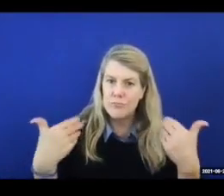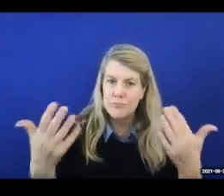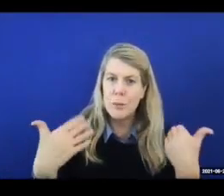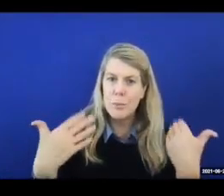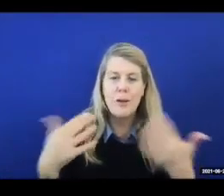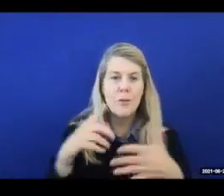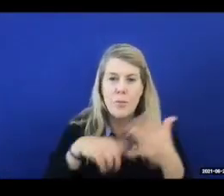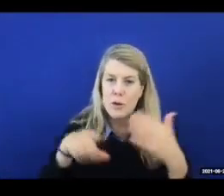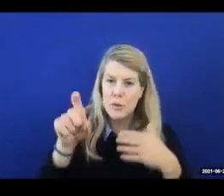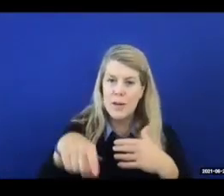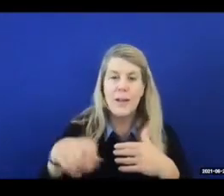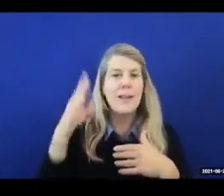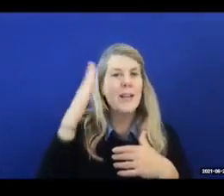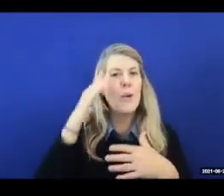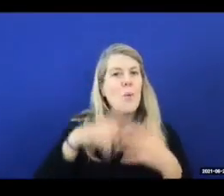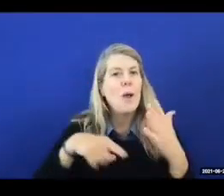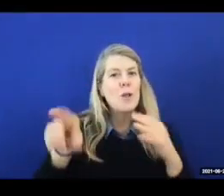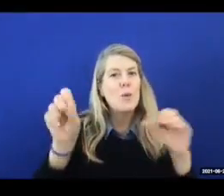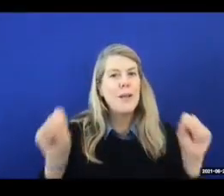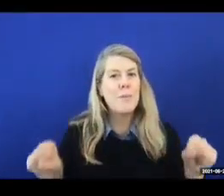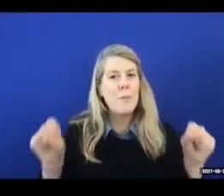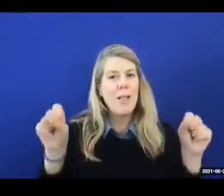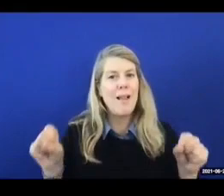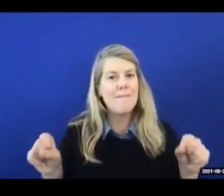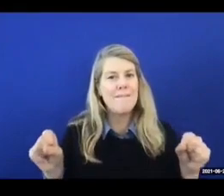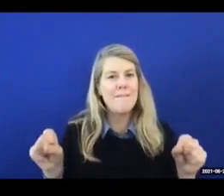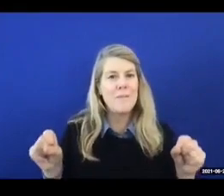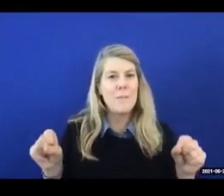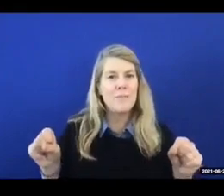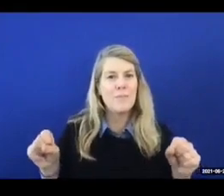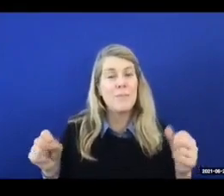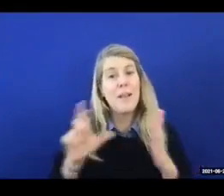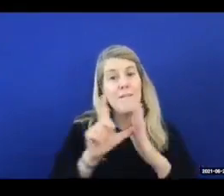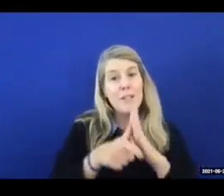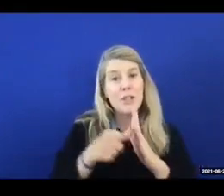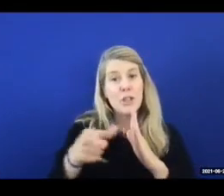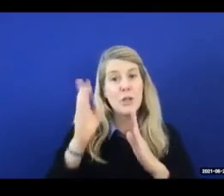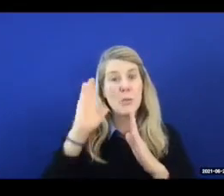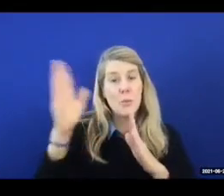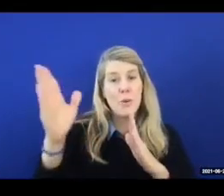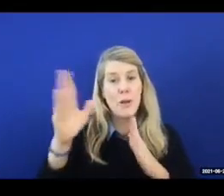know what you're capable of, and eventually you will too.